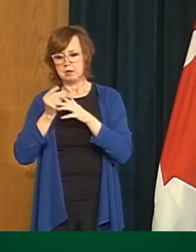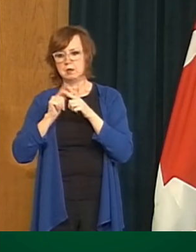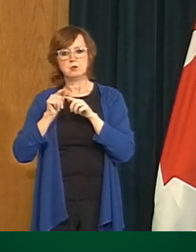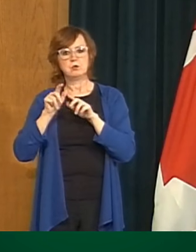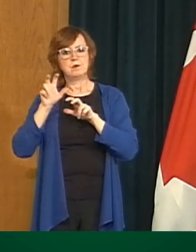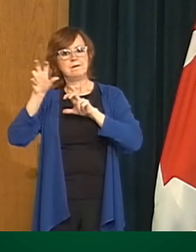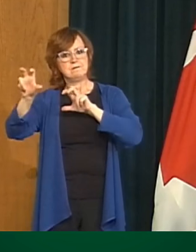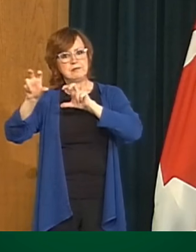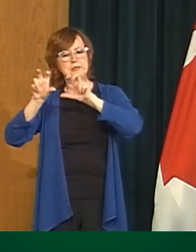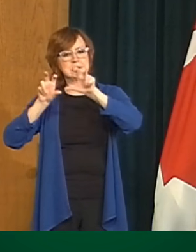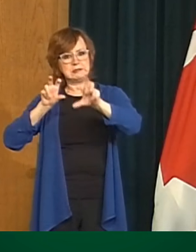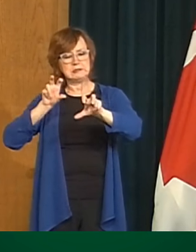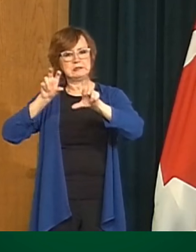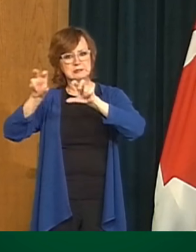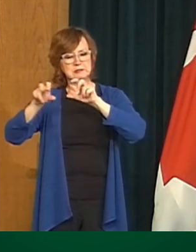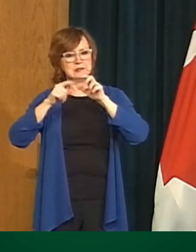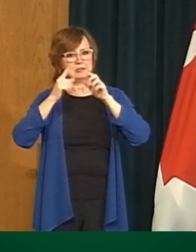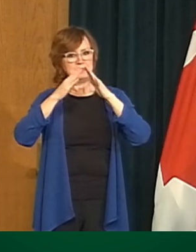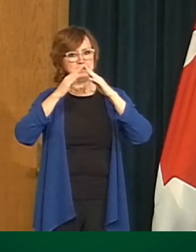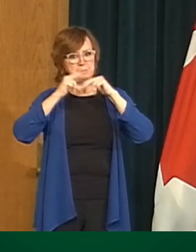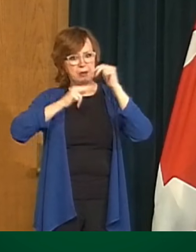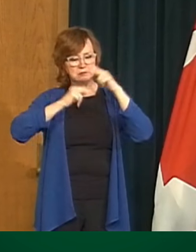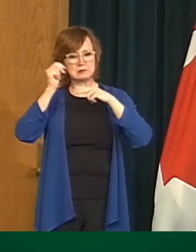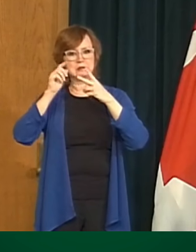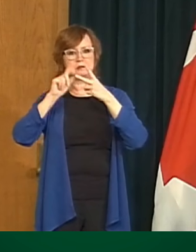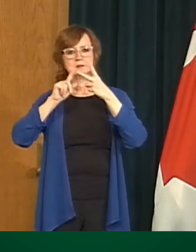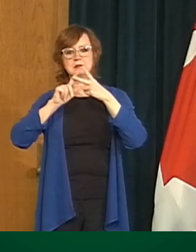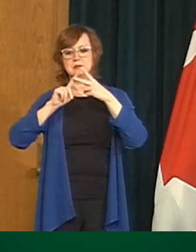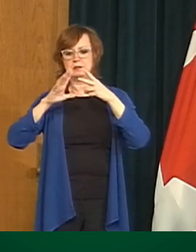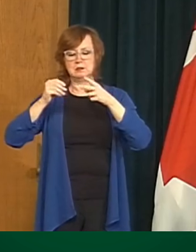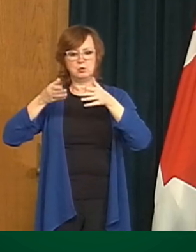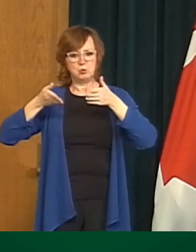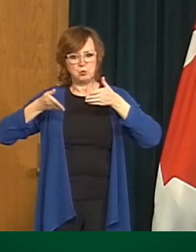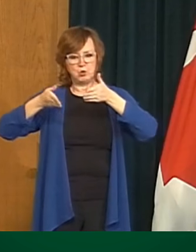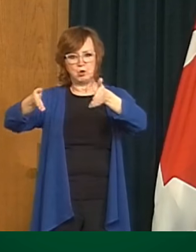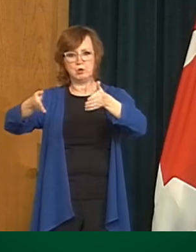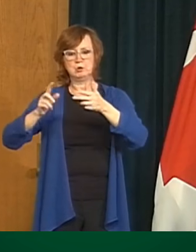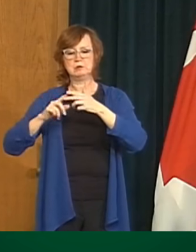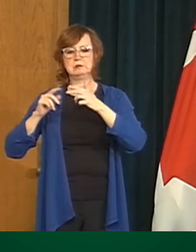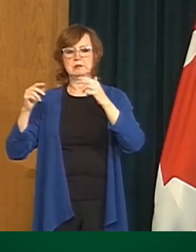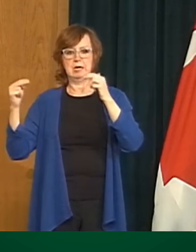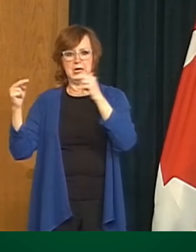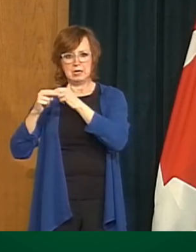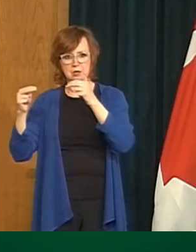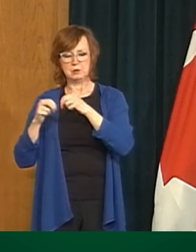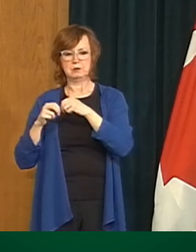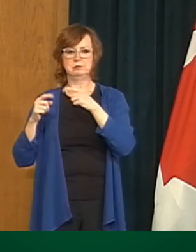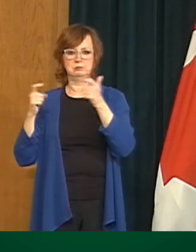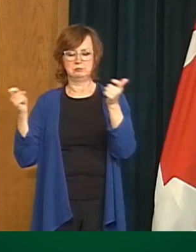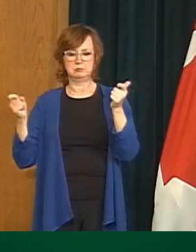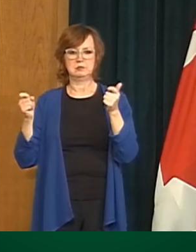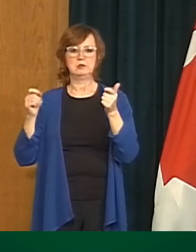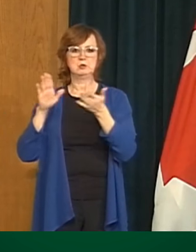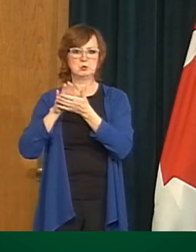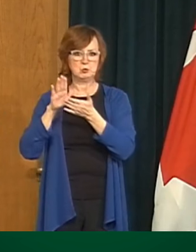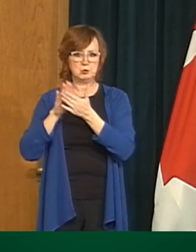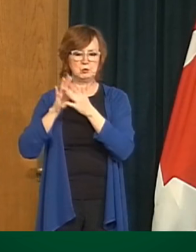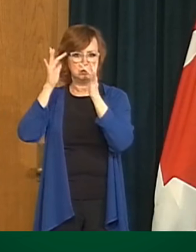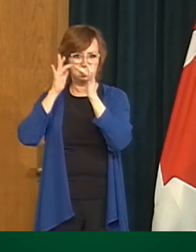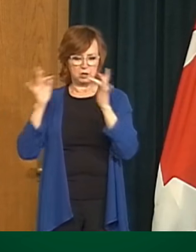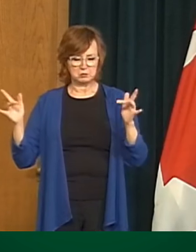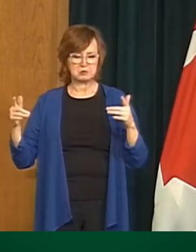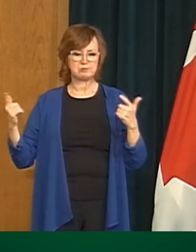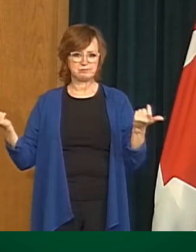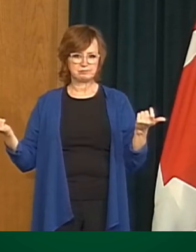communities across this province, but also capital that will have the opportunity to put people to work today and enhance our opportunities